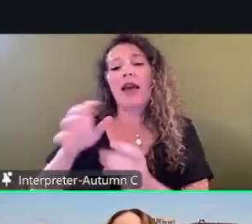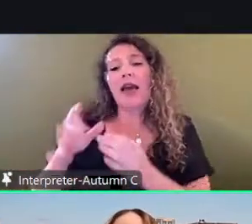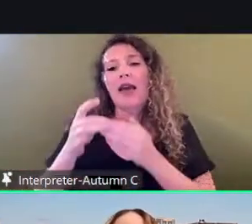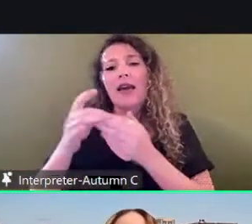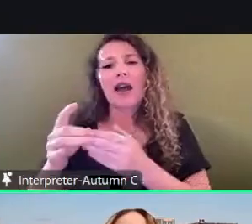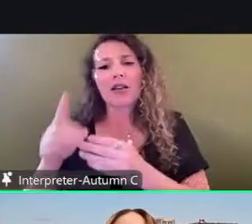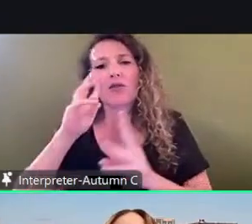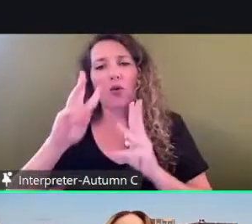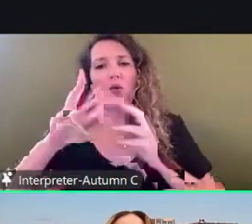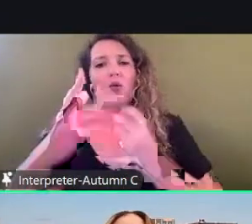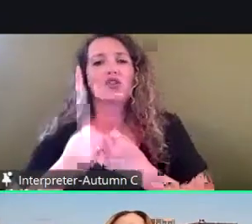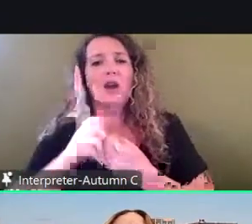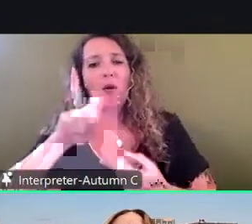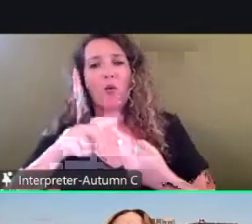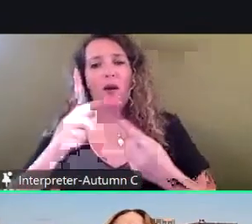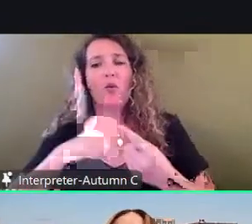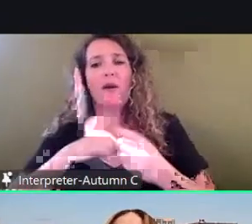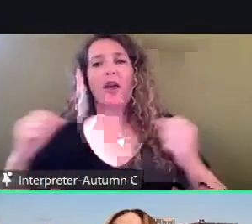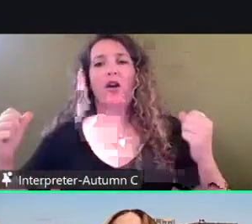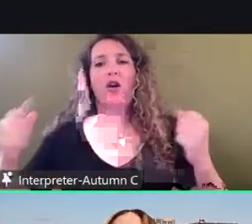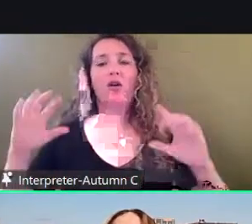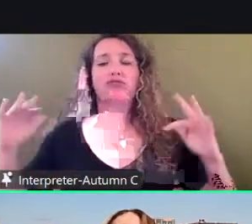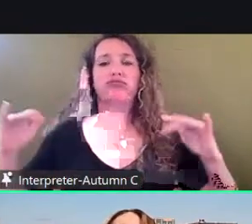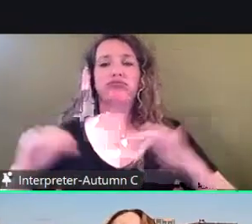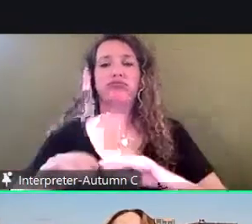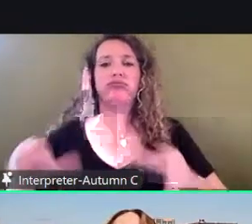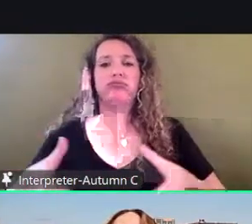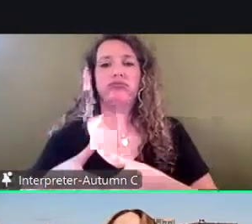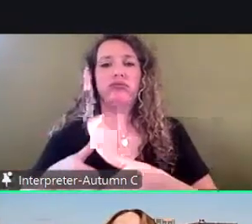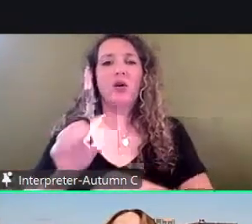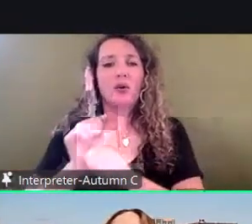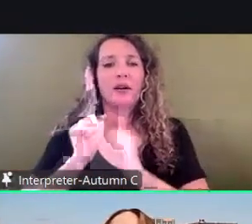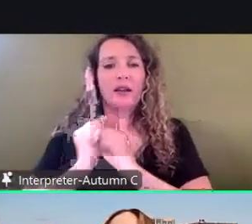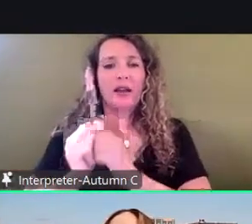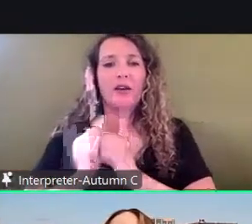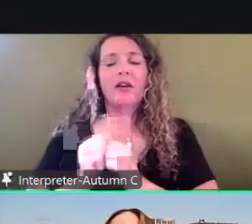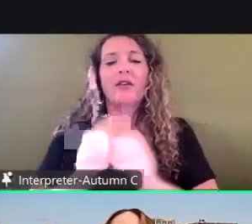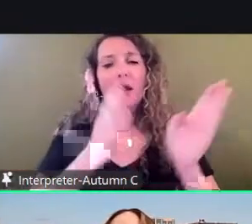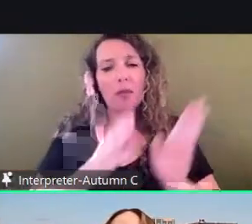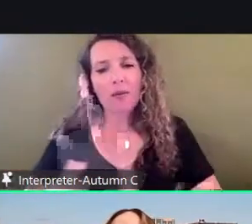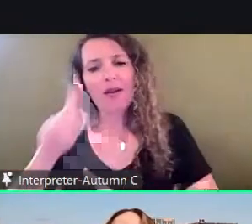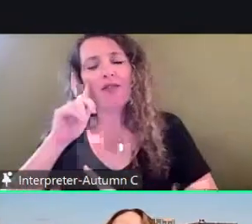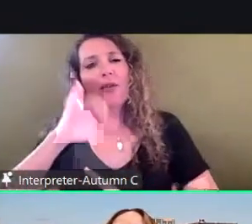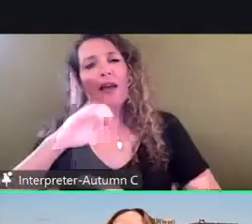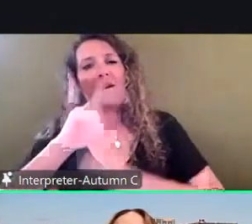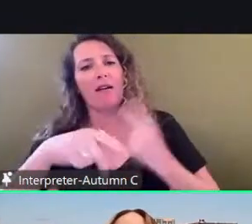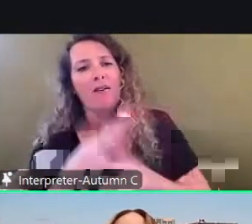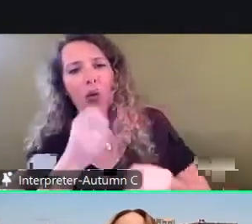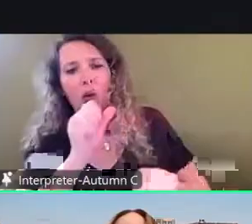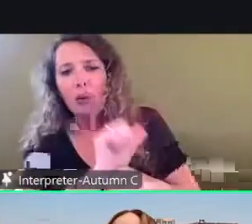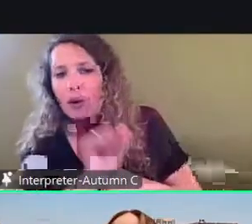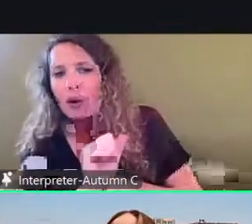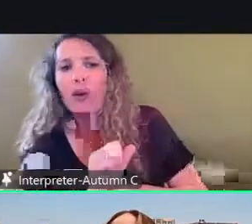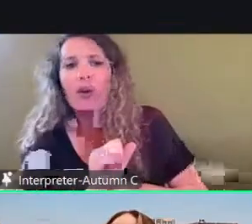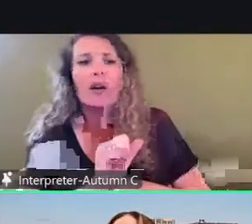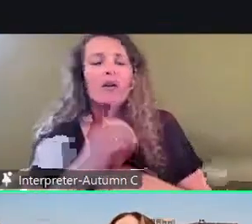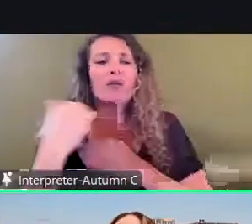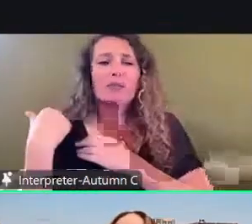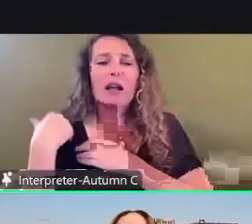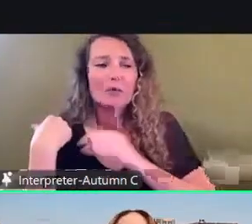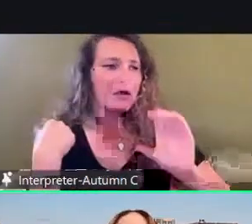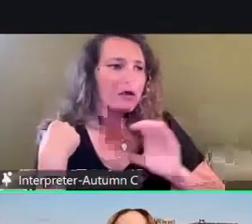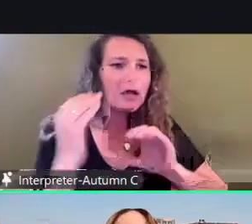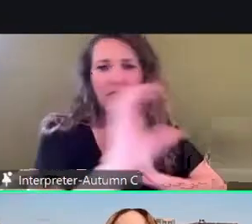together. Students do some asynchronous work and they prepare and learn about the models of disability, observation, and